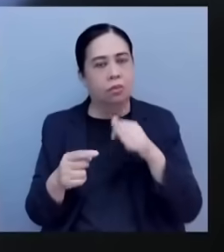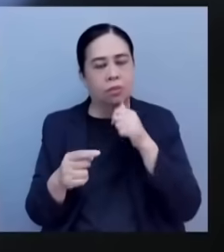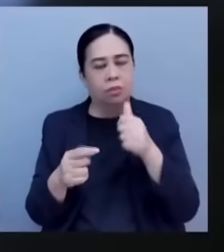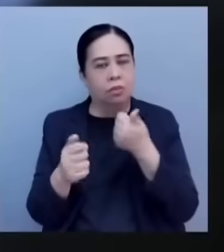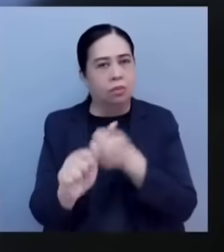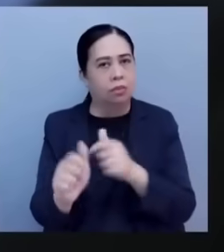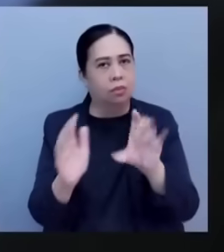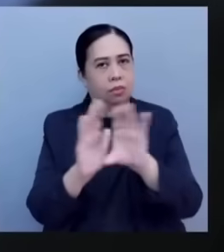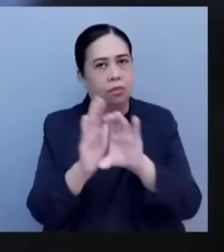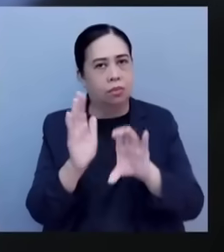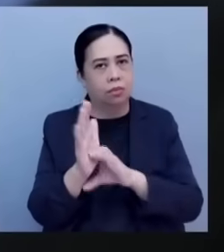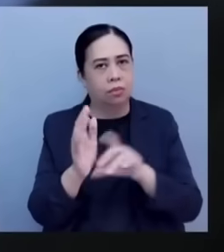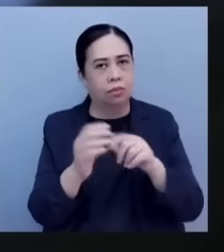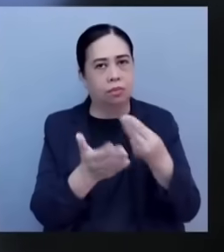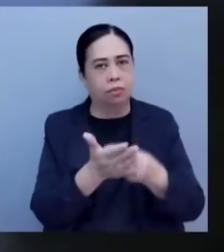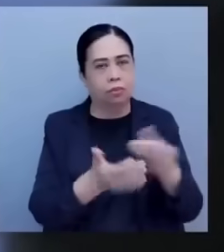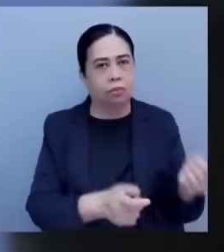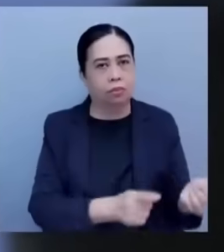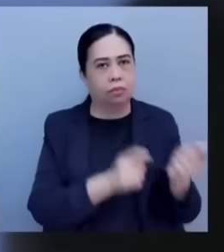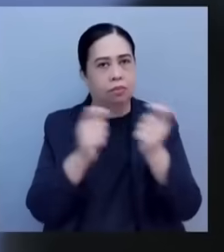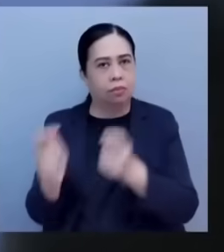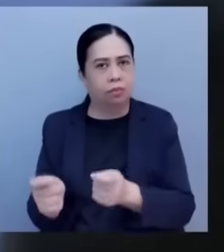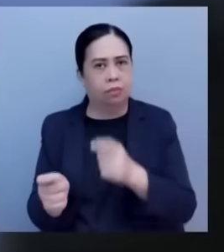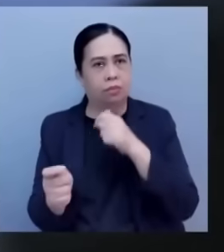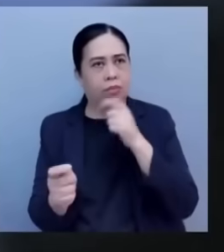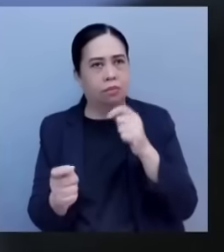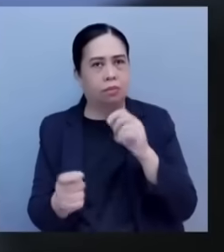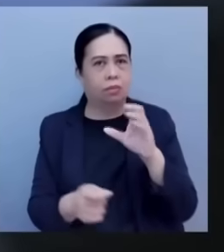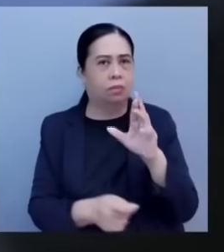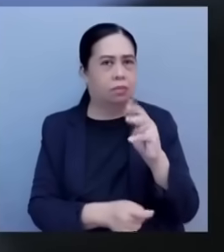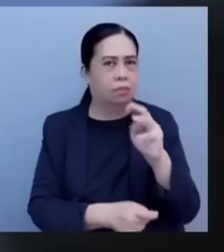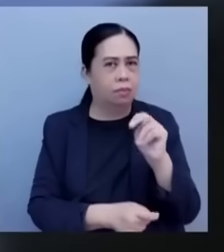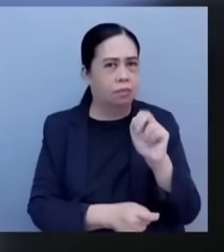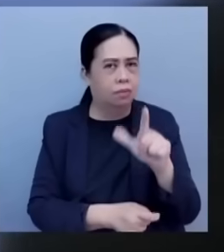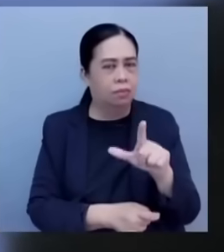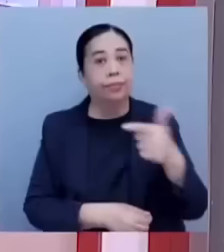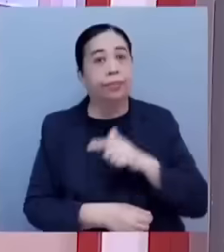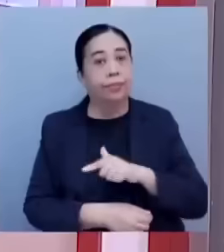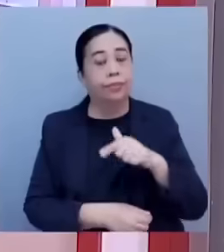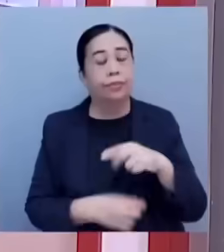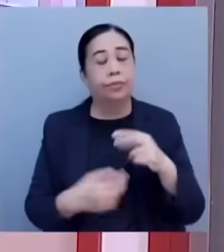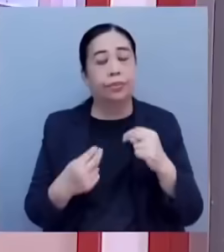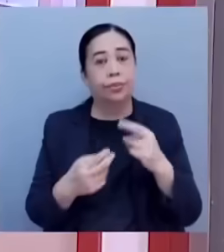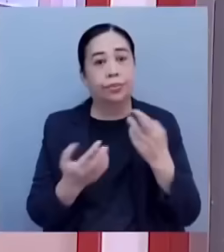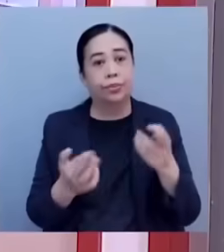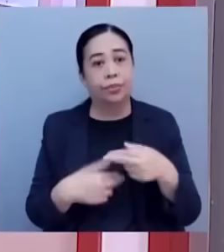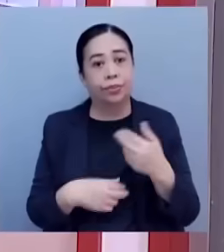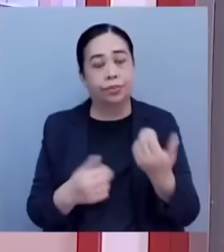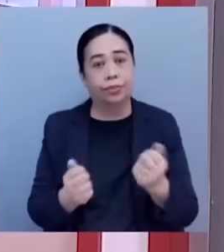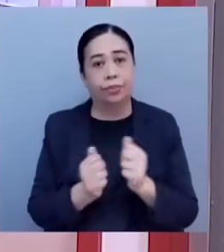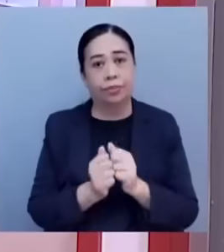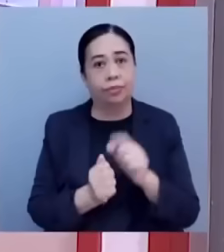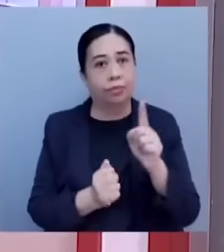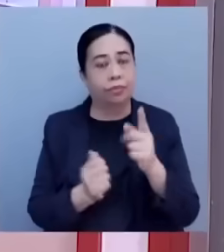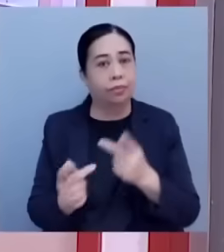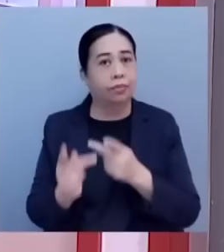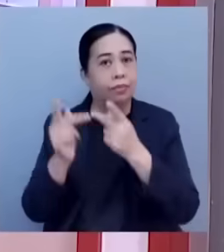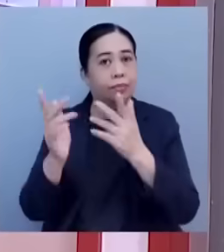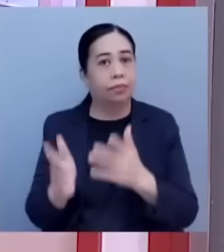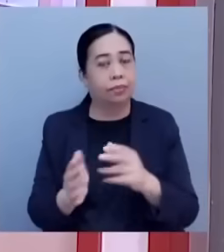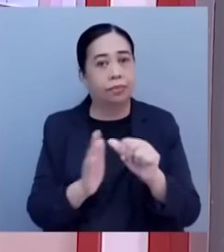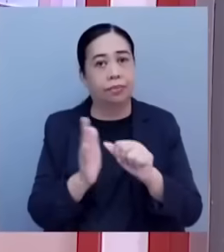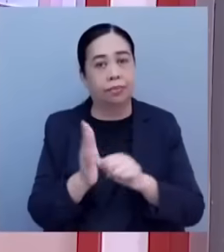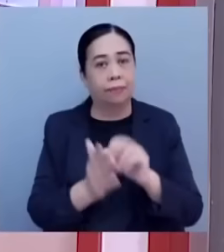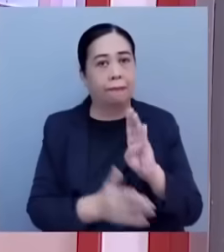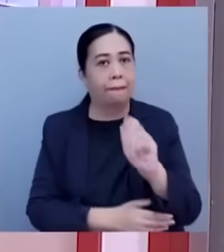supposed transfer of funds and not on possible criminal liabilities of the respondents. Joining us now, one of the petitioners, Attorney Barry